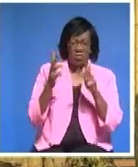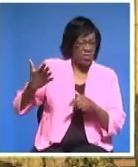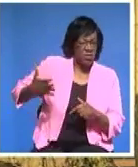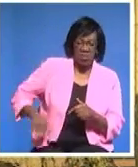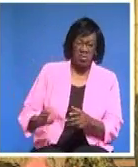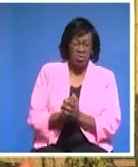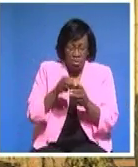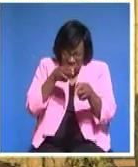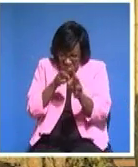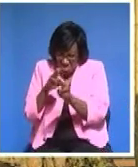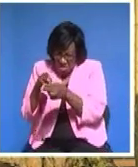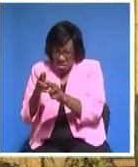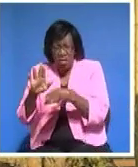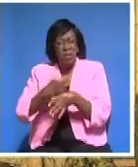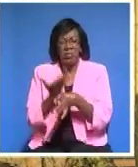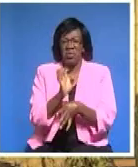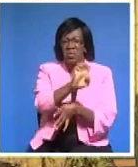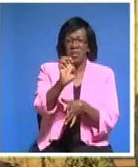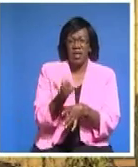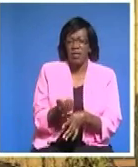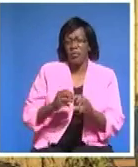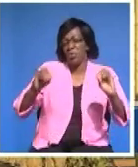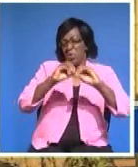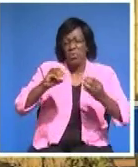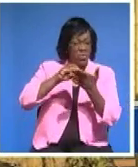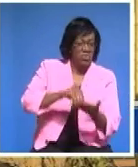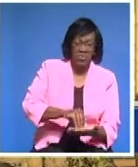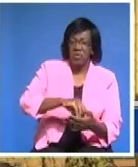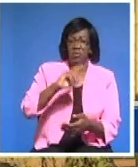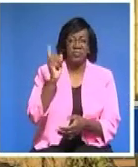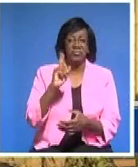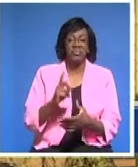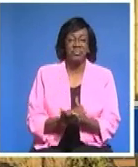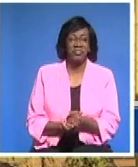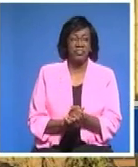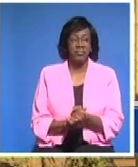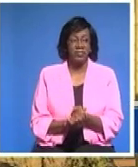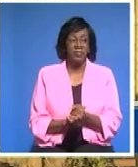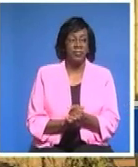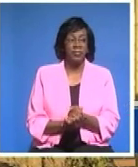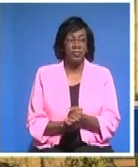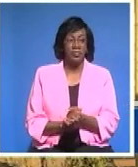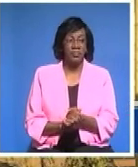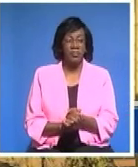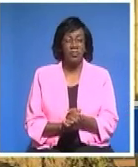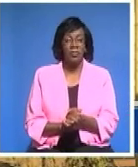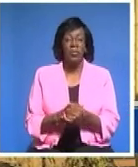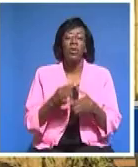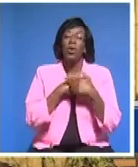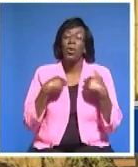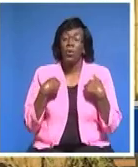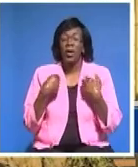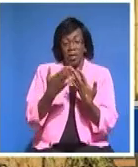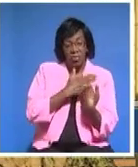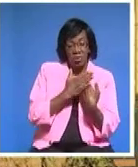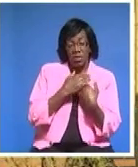they're not trophies. So there's no hunting value to them. And that's just one of the things. Us humans, we conserve something when there's value